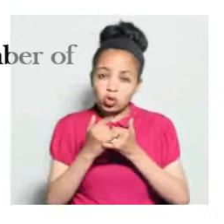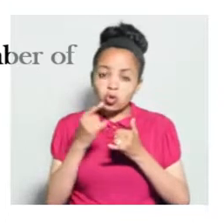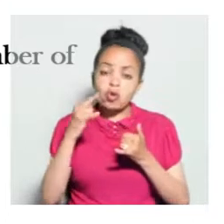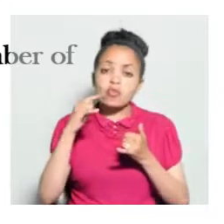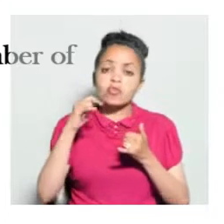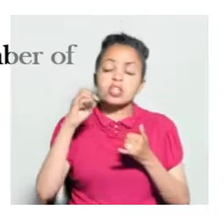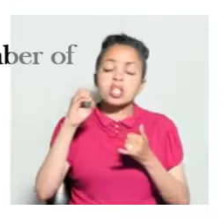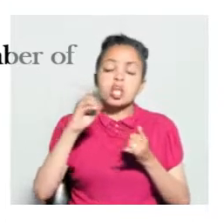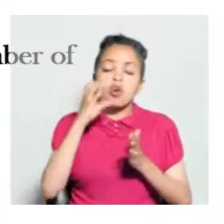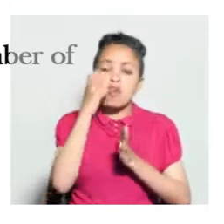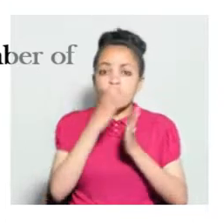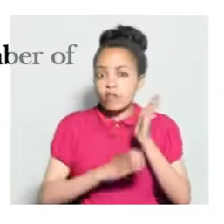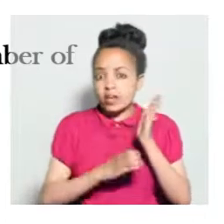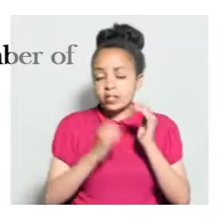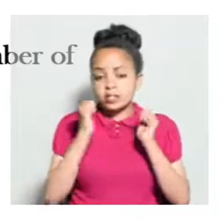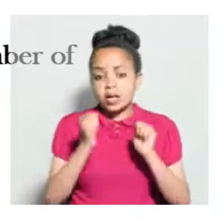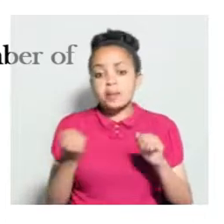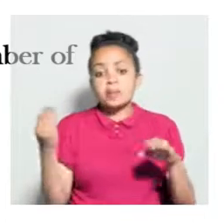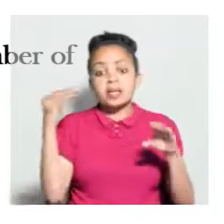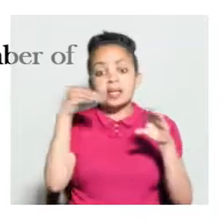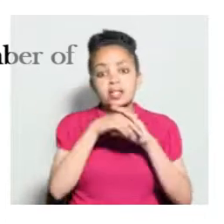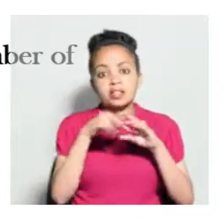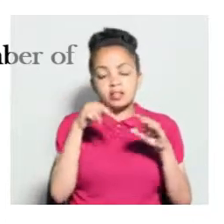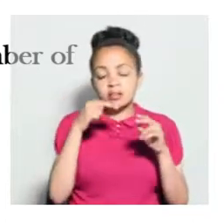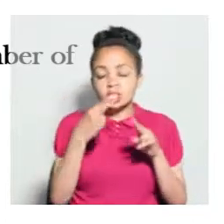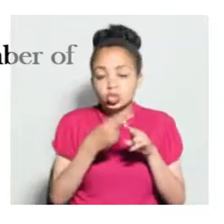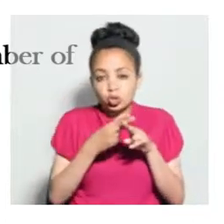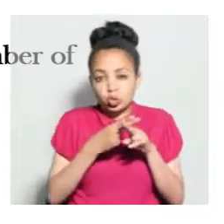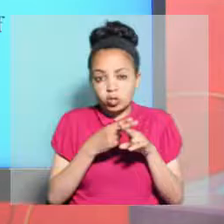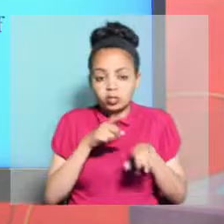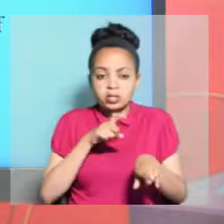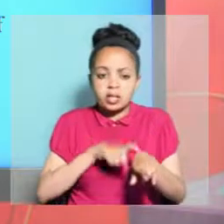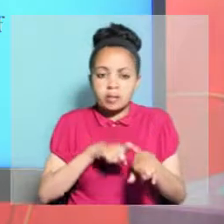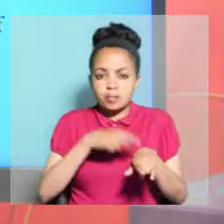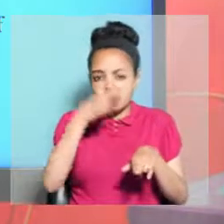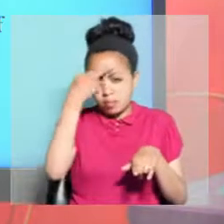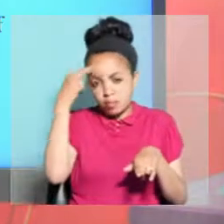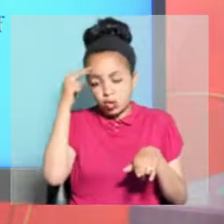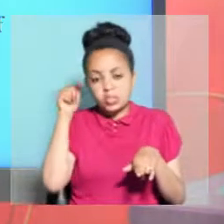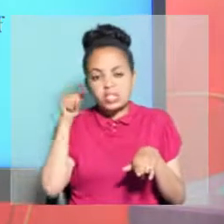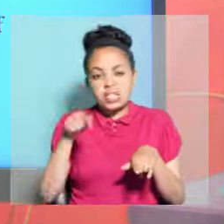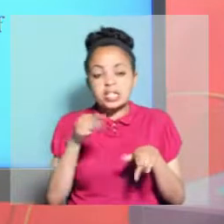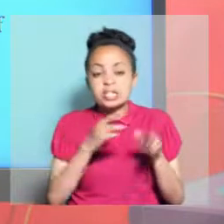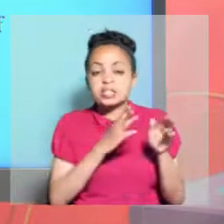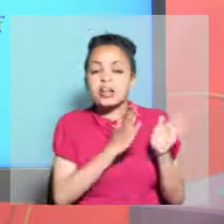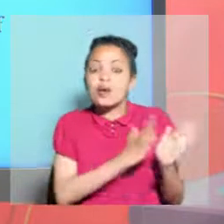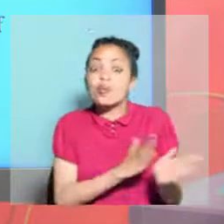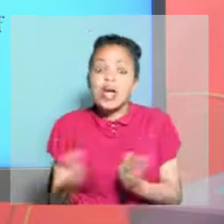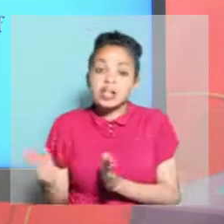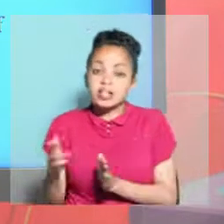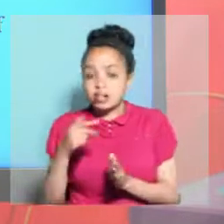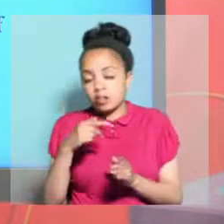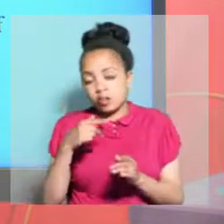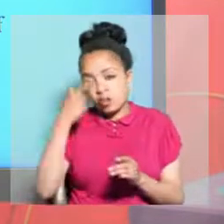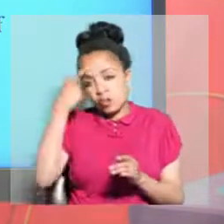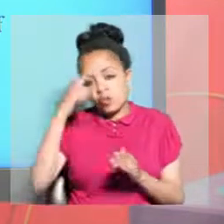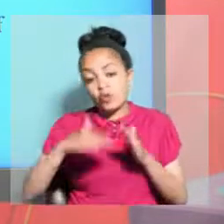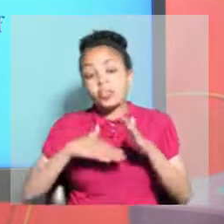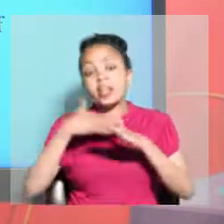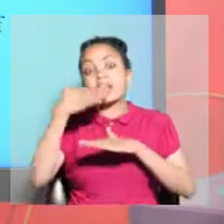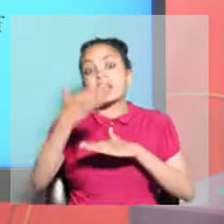telophase can be entered for short period of time because it is a ready one for next